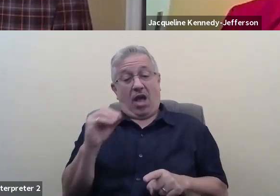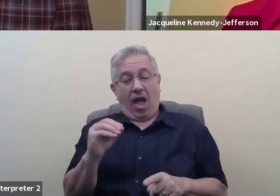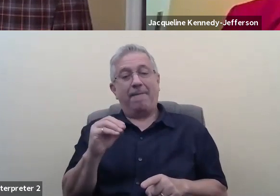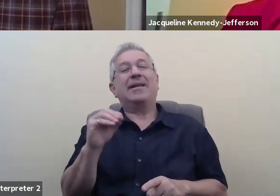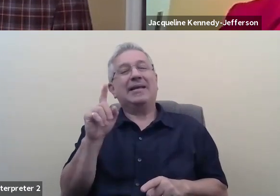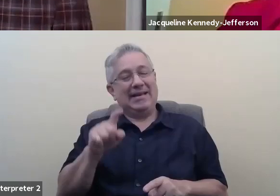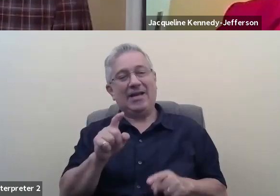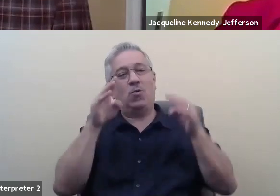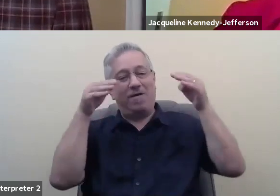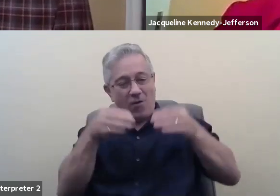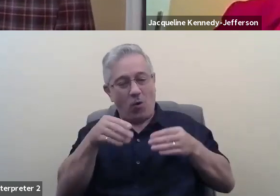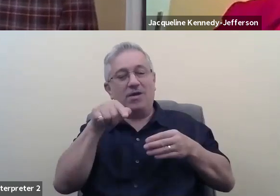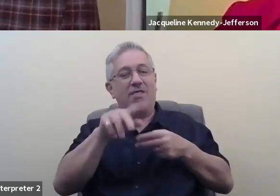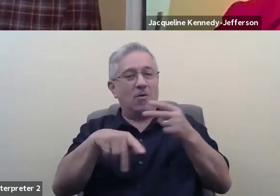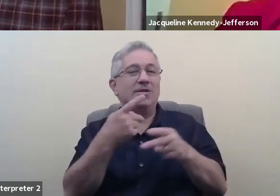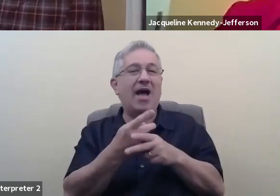about.